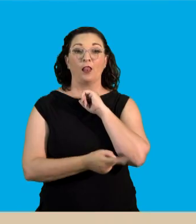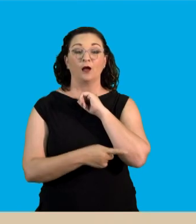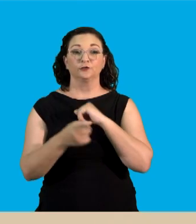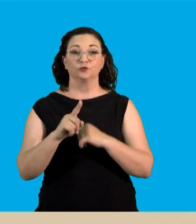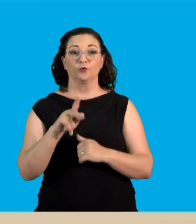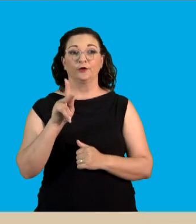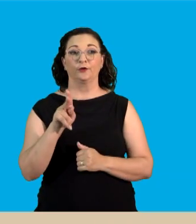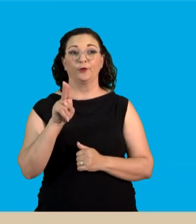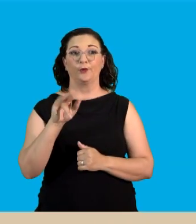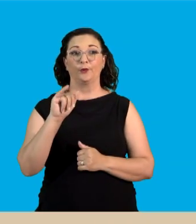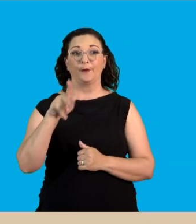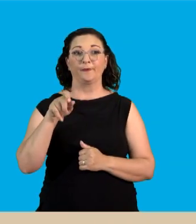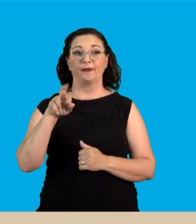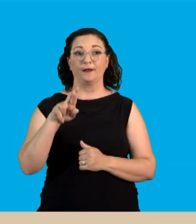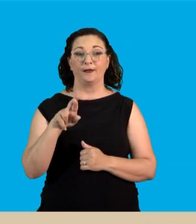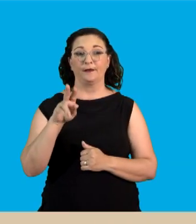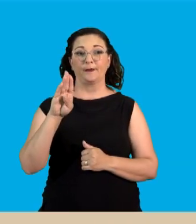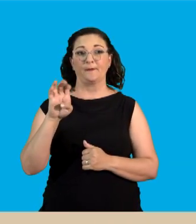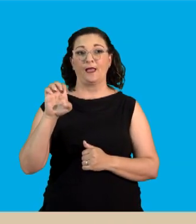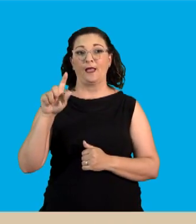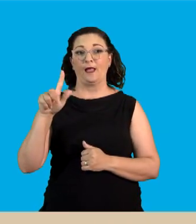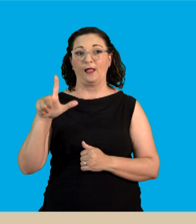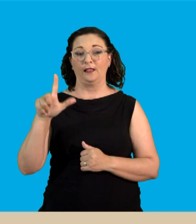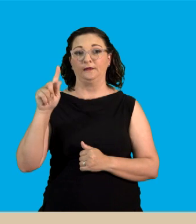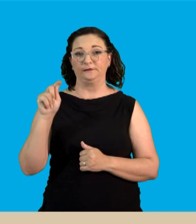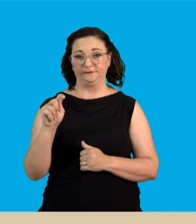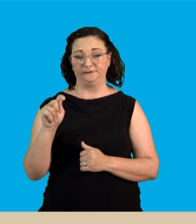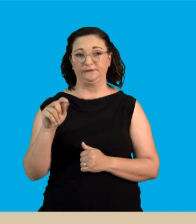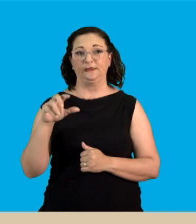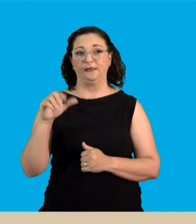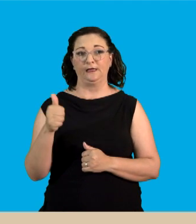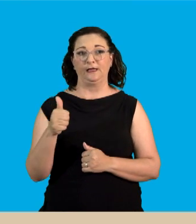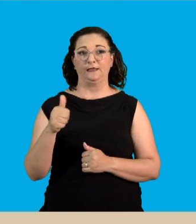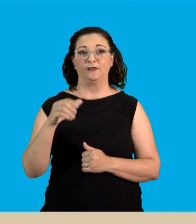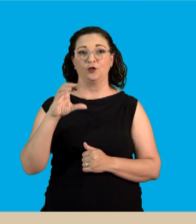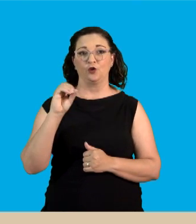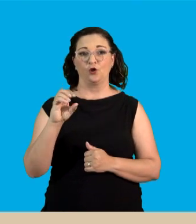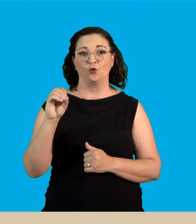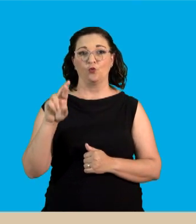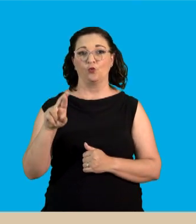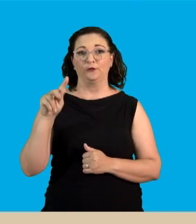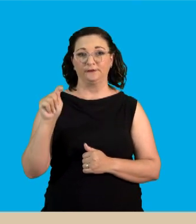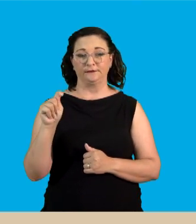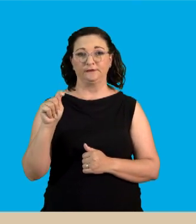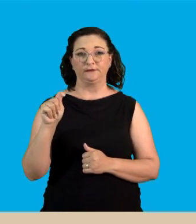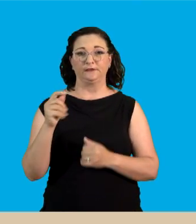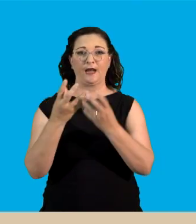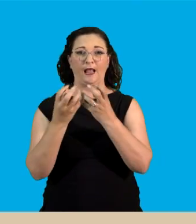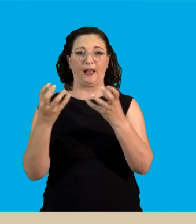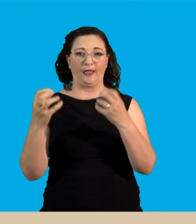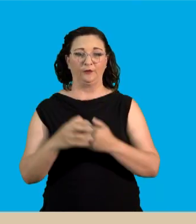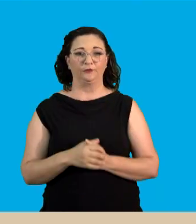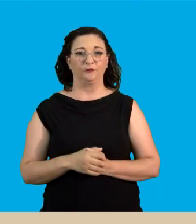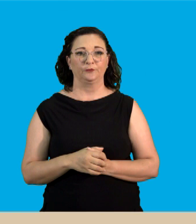is the Kuiper belt and the Oort cloud. All right. Now, outside the